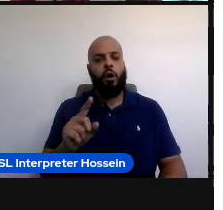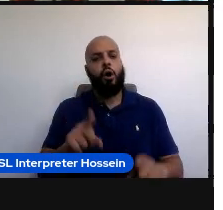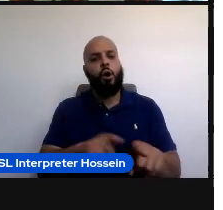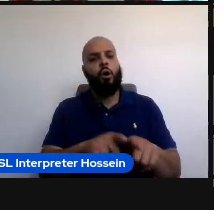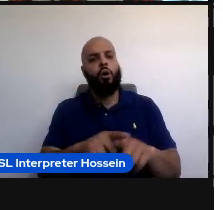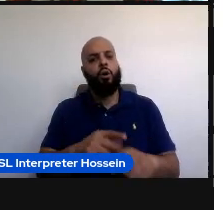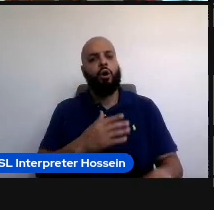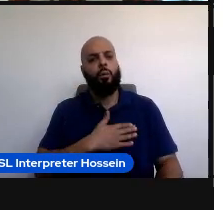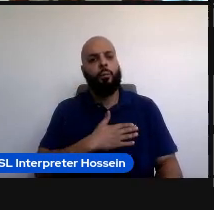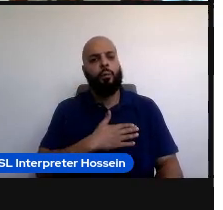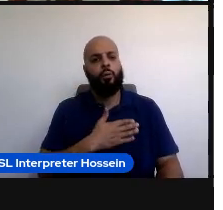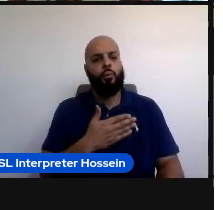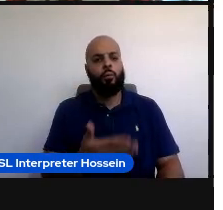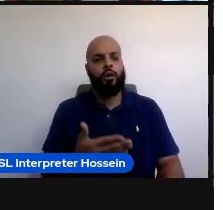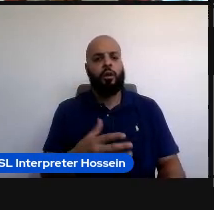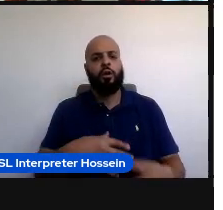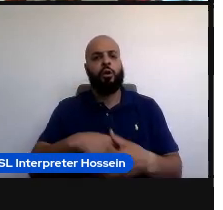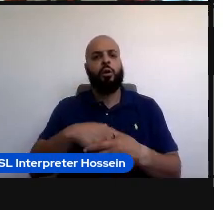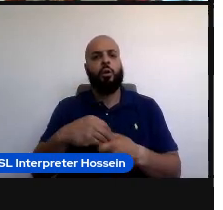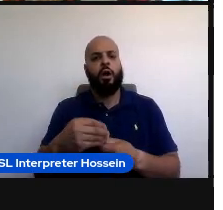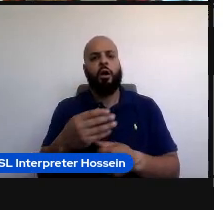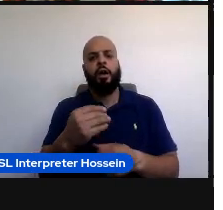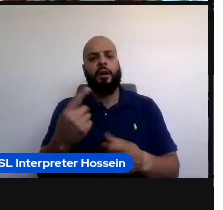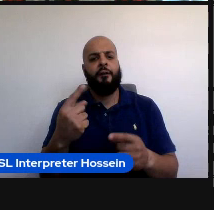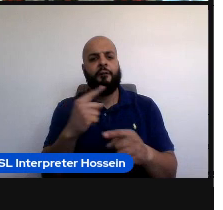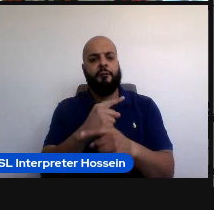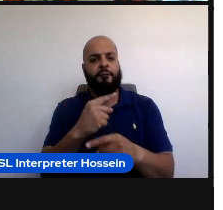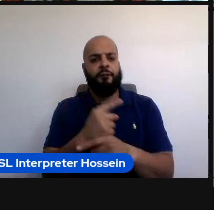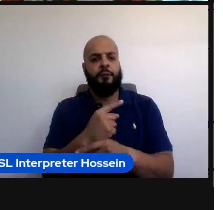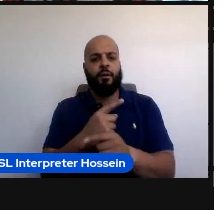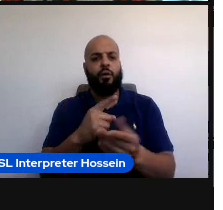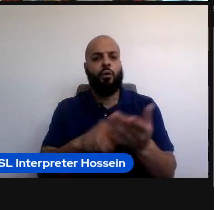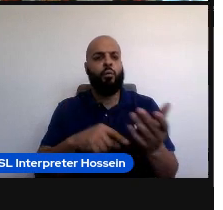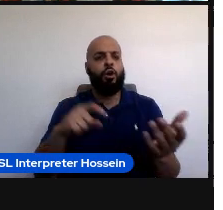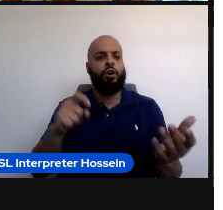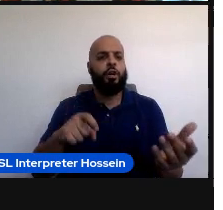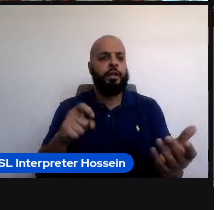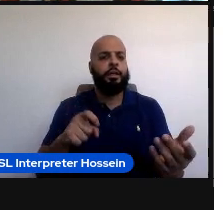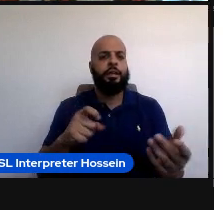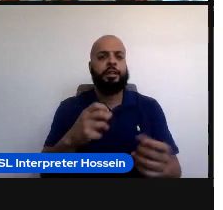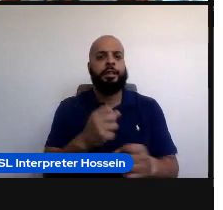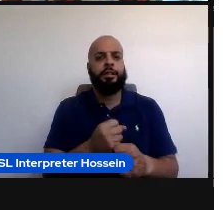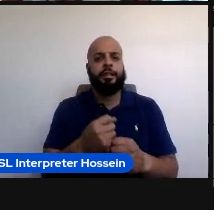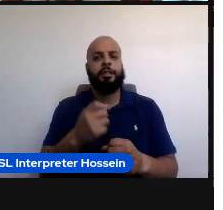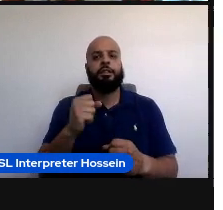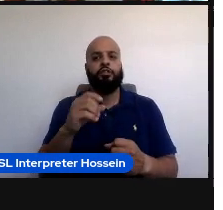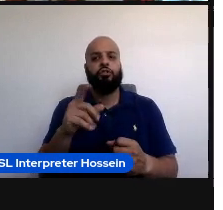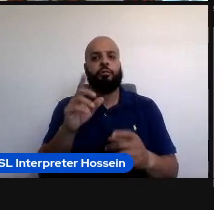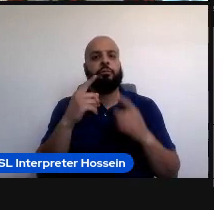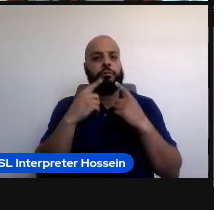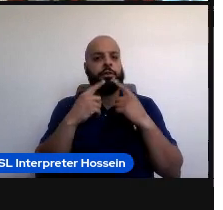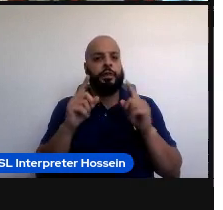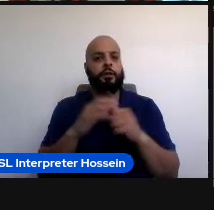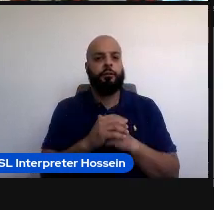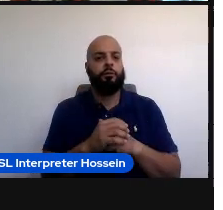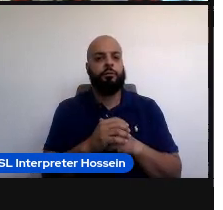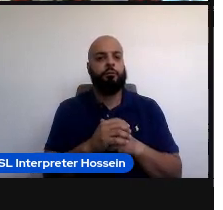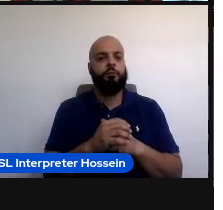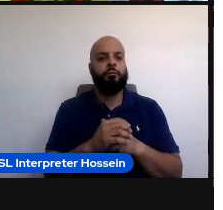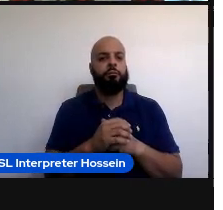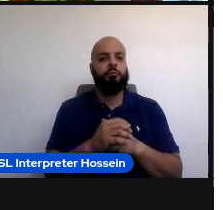to go out there and figure out what you need to get in order to get what you want. But also remember